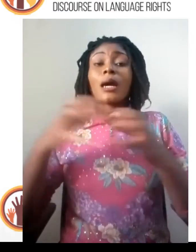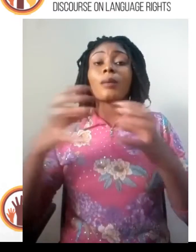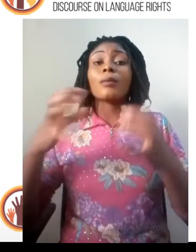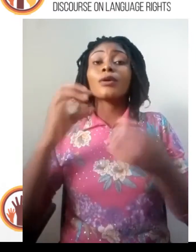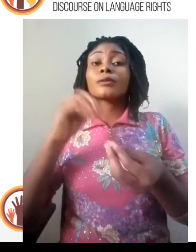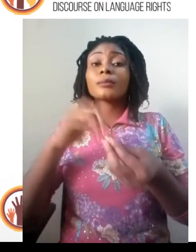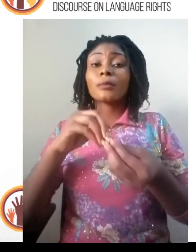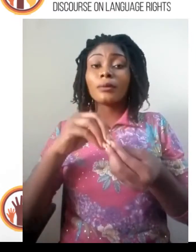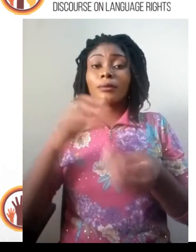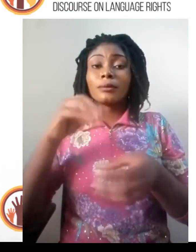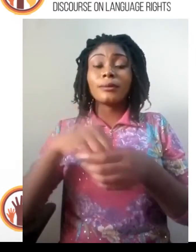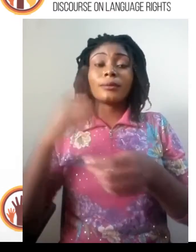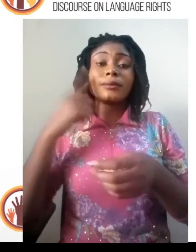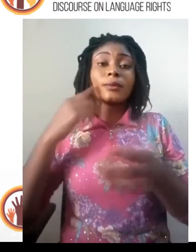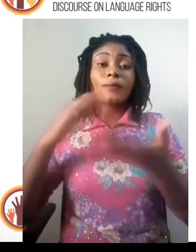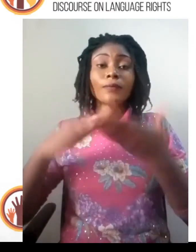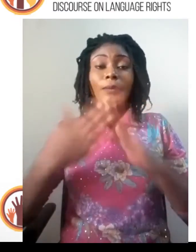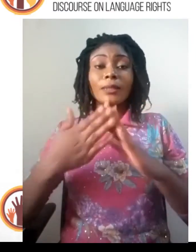signers